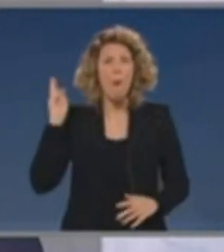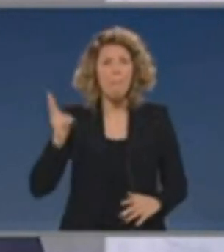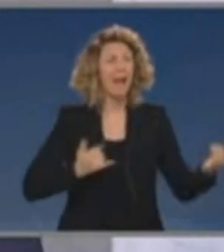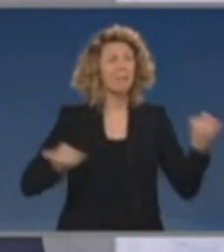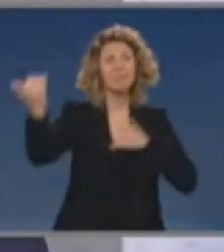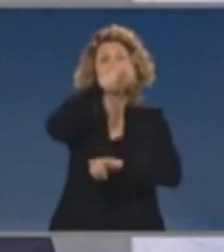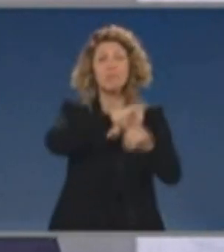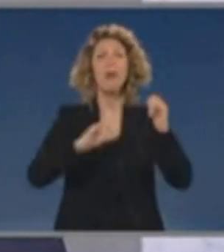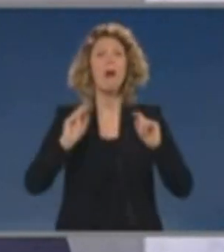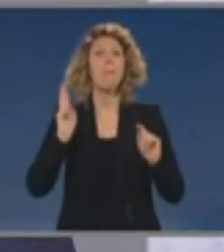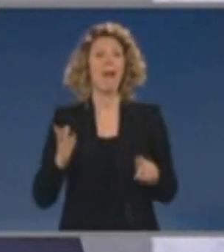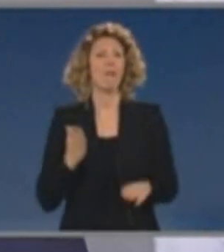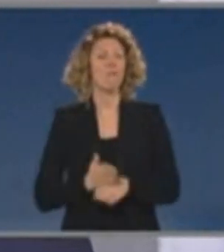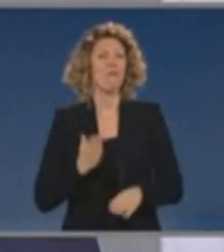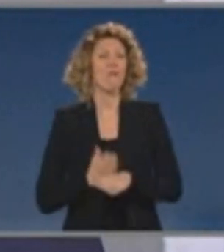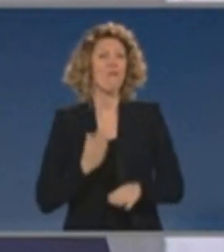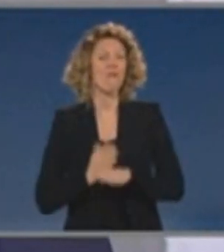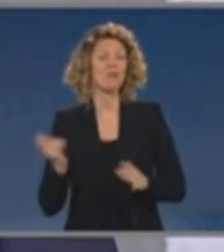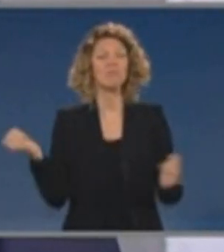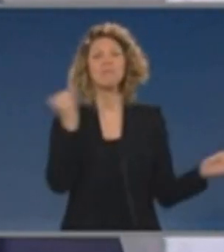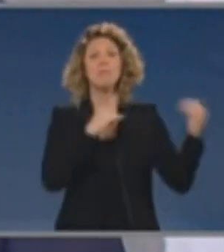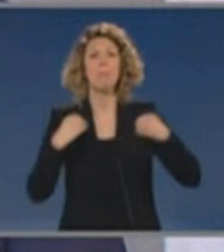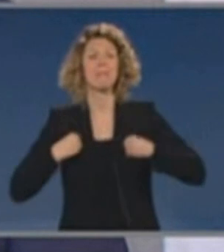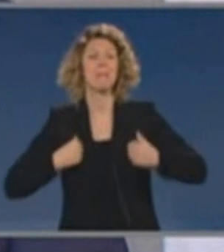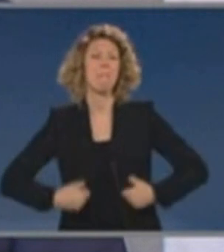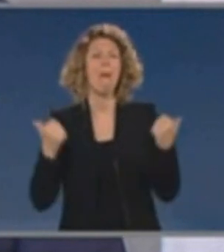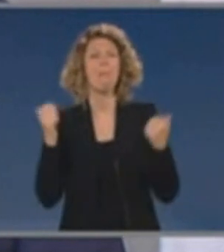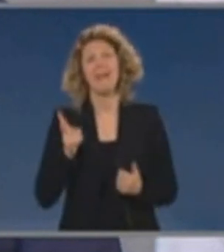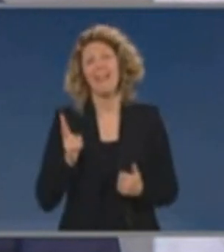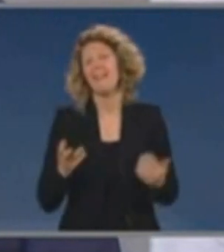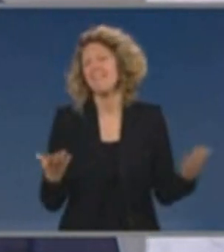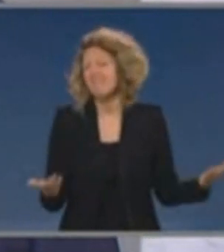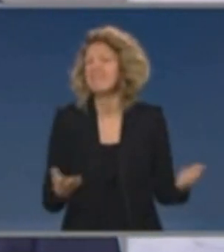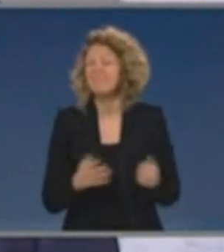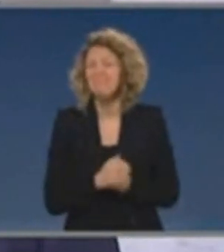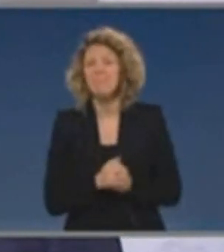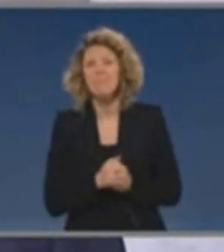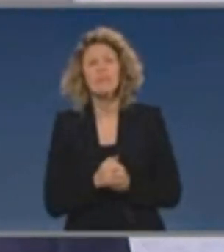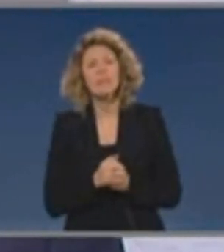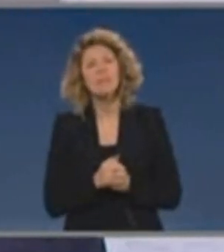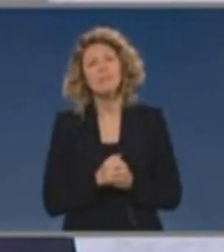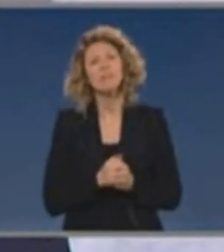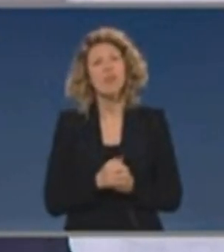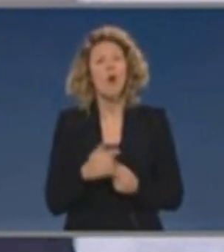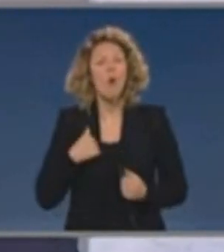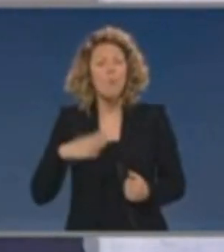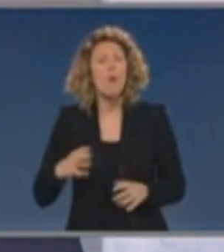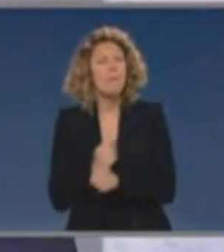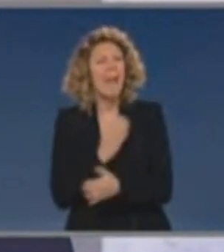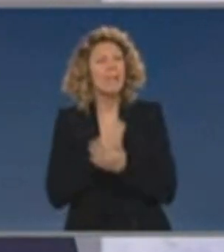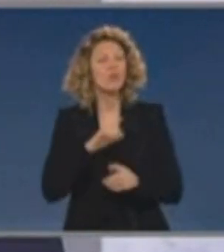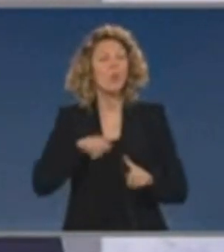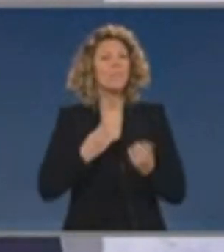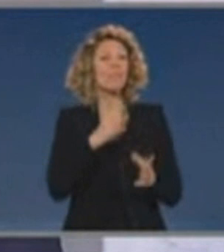then jobs in the aviation sector have got a much brighter future. And so I would continue to encourage decisions